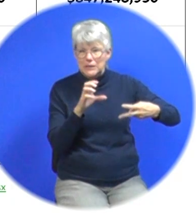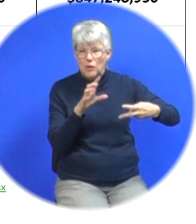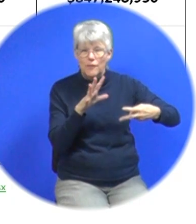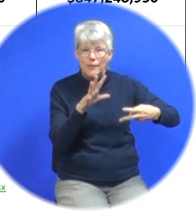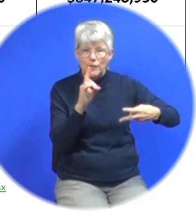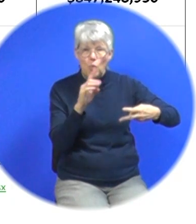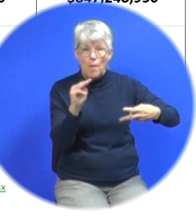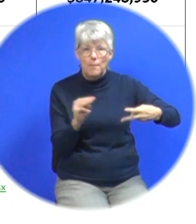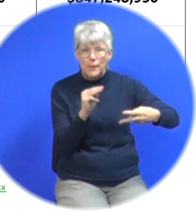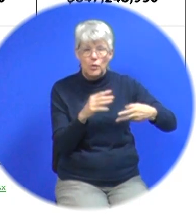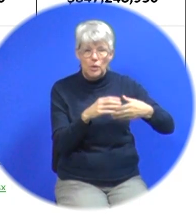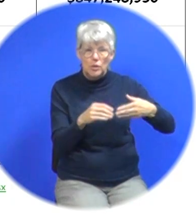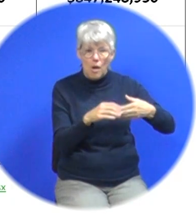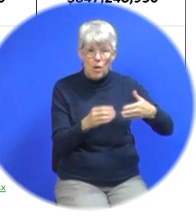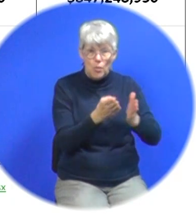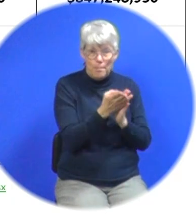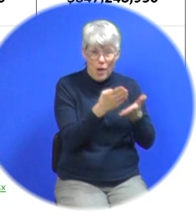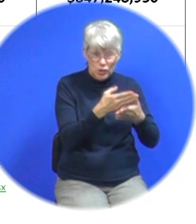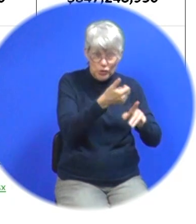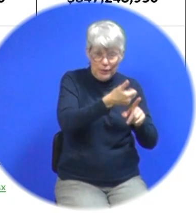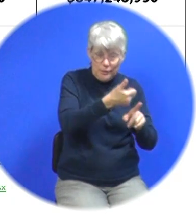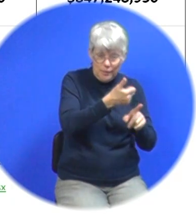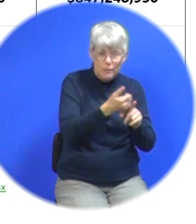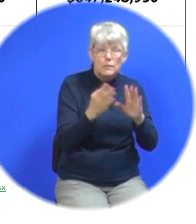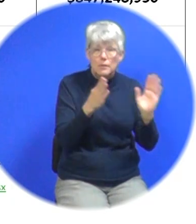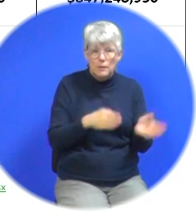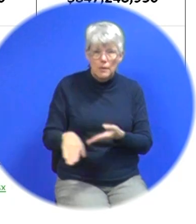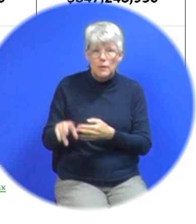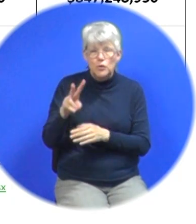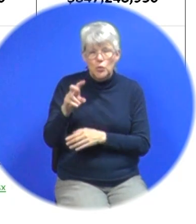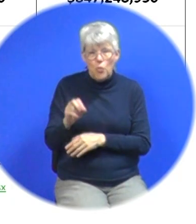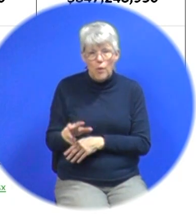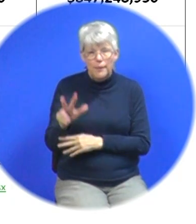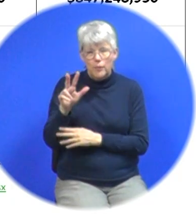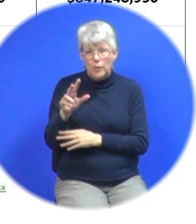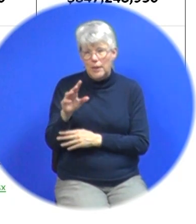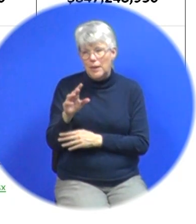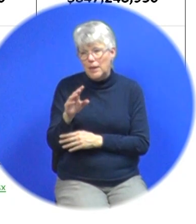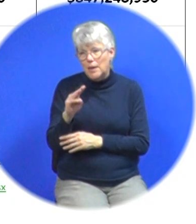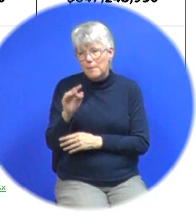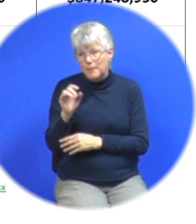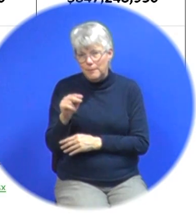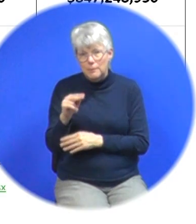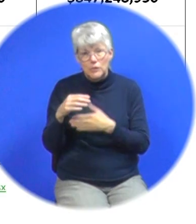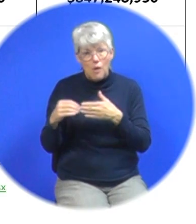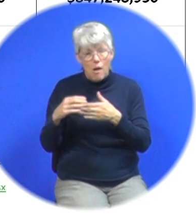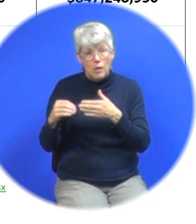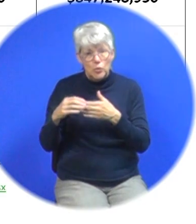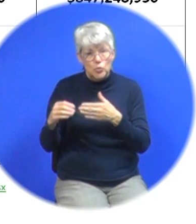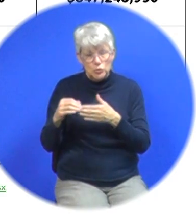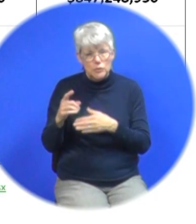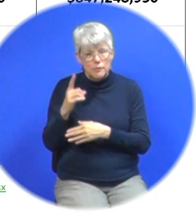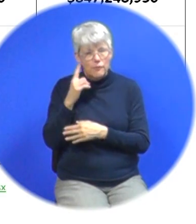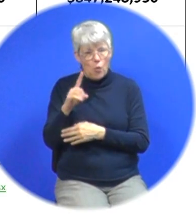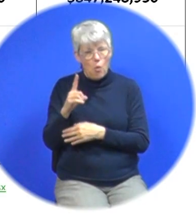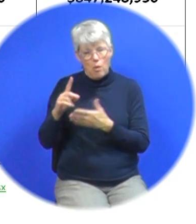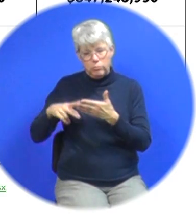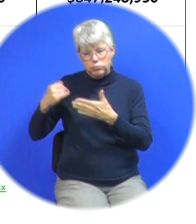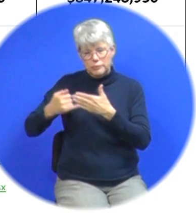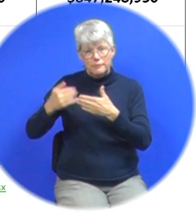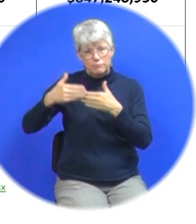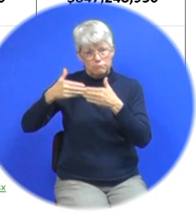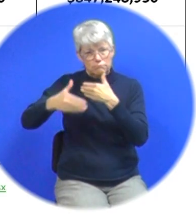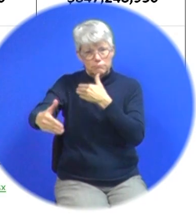budget, and they plan about $2.3 billion in capital projects over the next 5 years. According